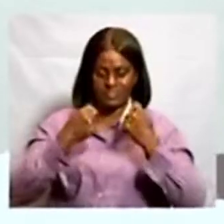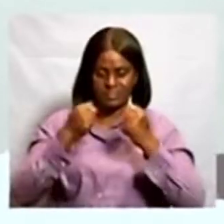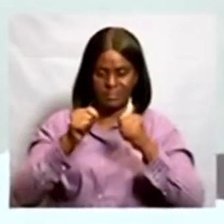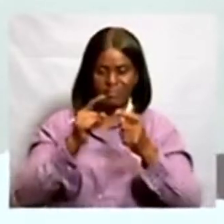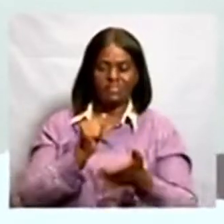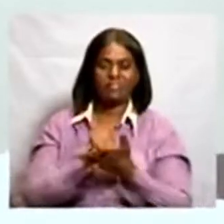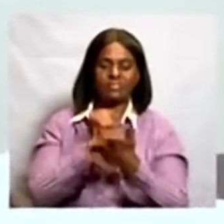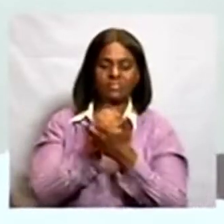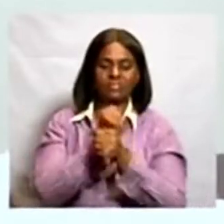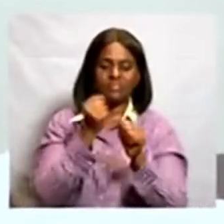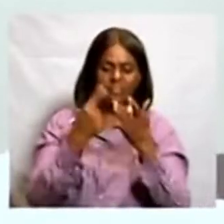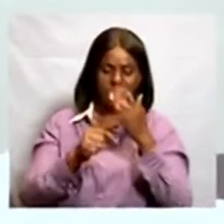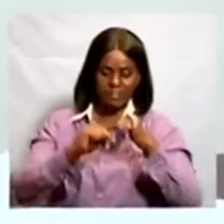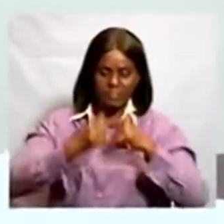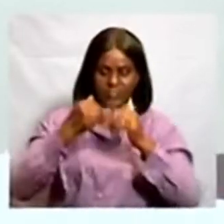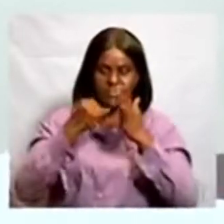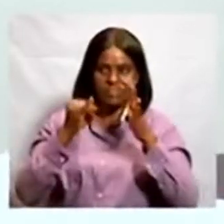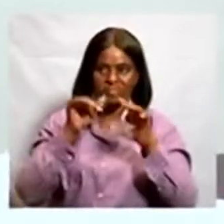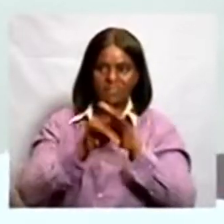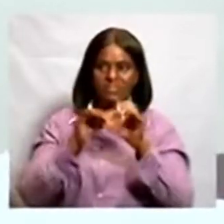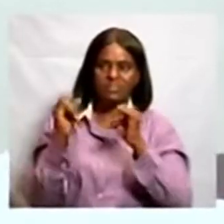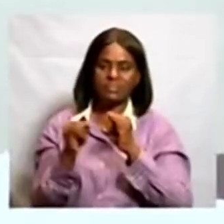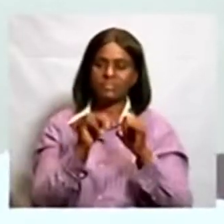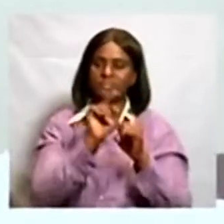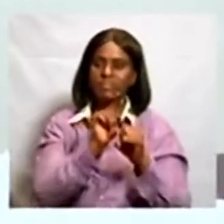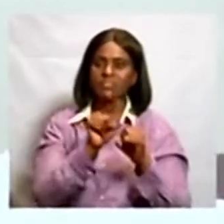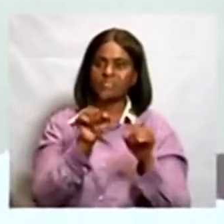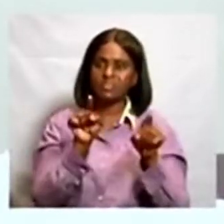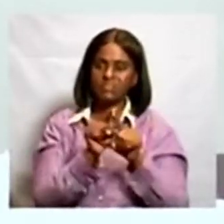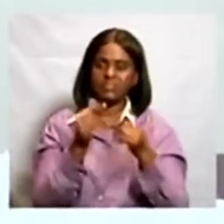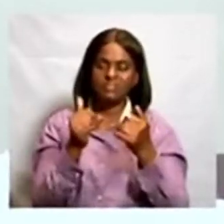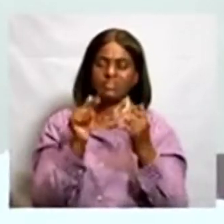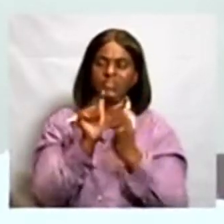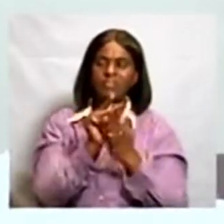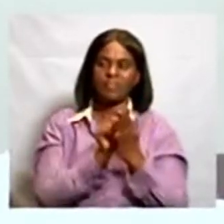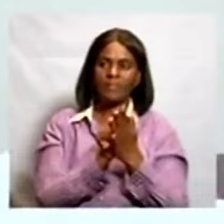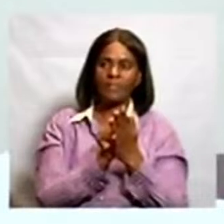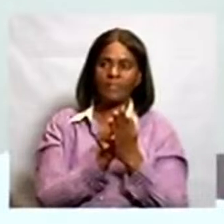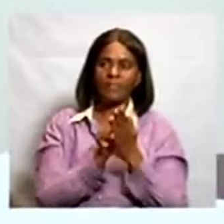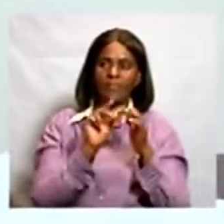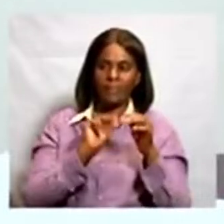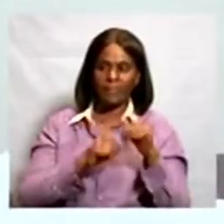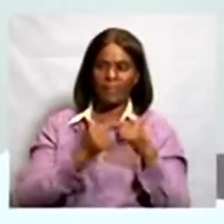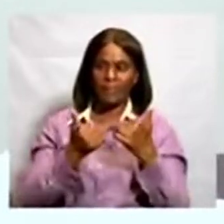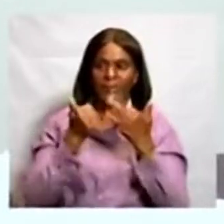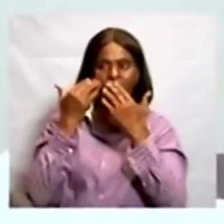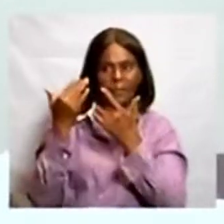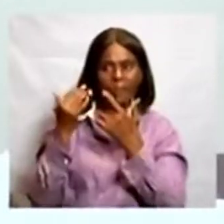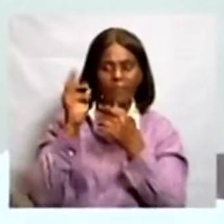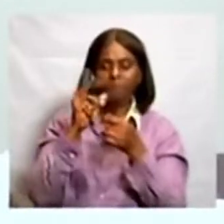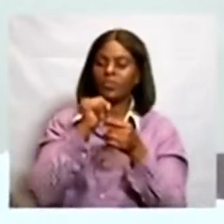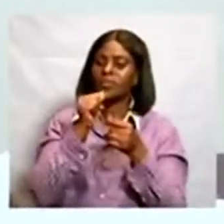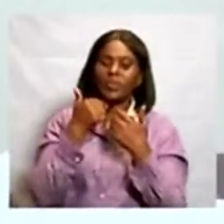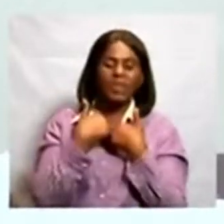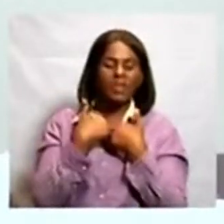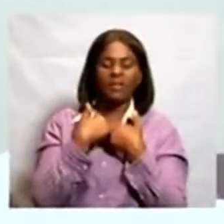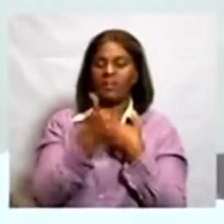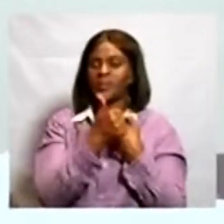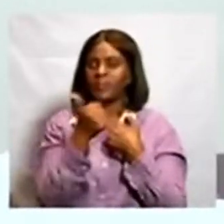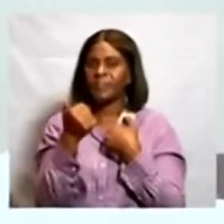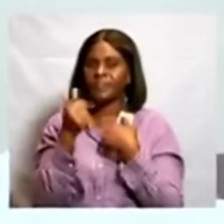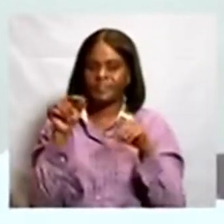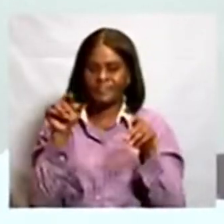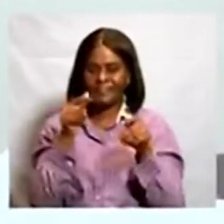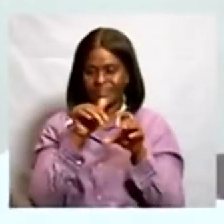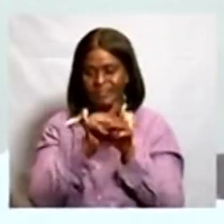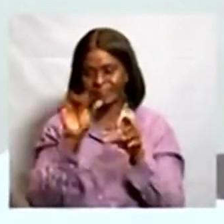rectify what we identified in the implementation of the current Act. So we hope that there won't be any coming back